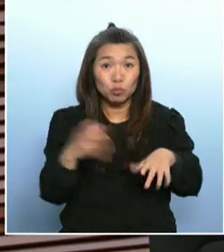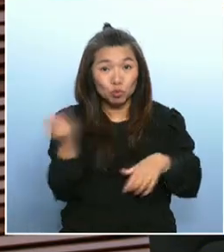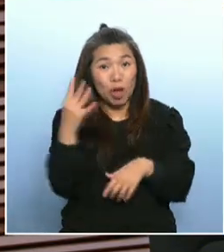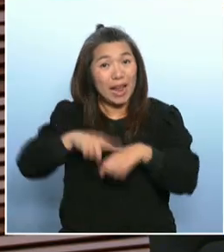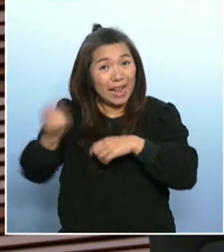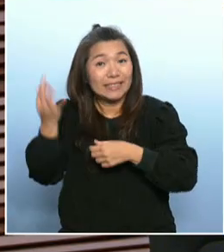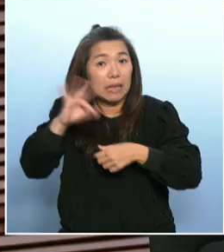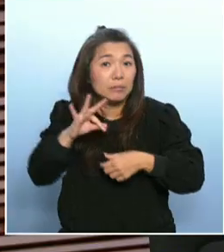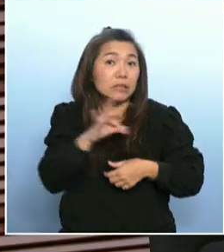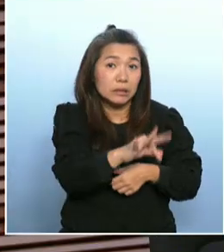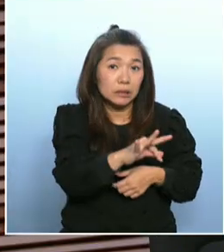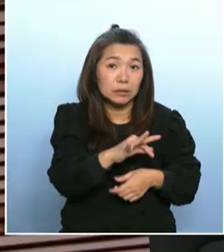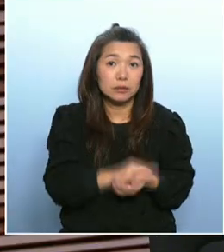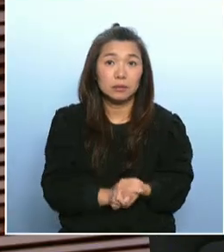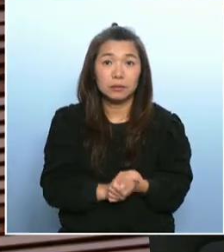CSSA,